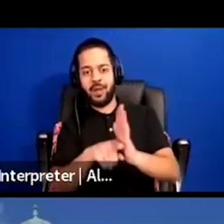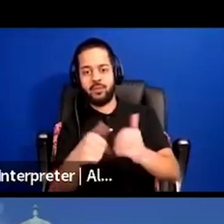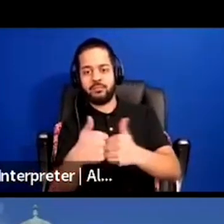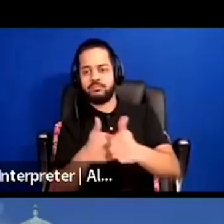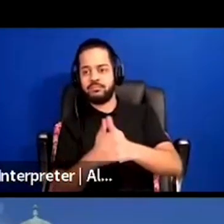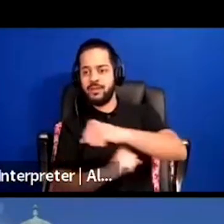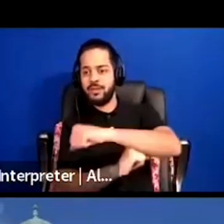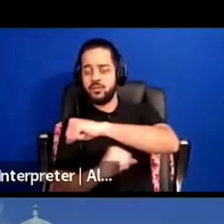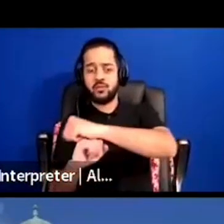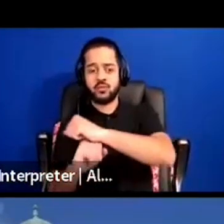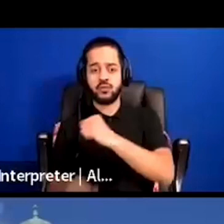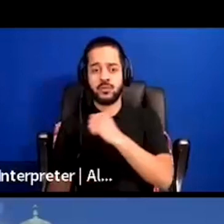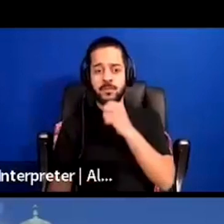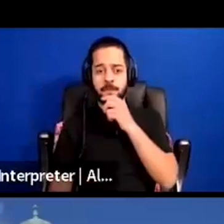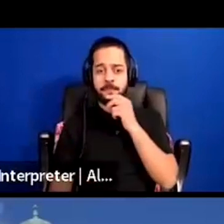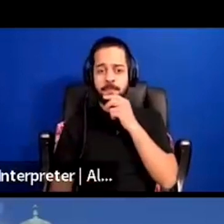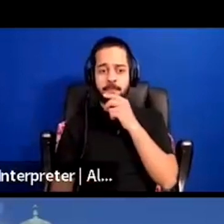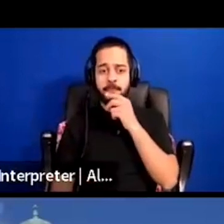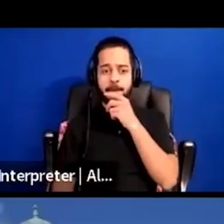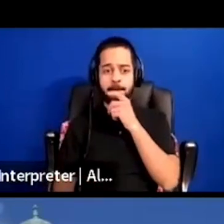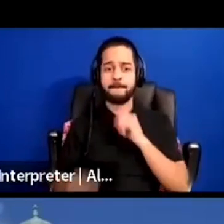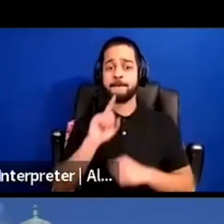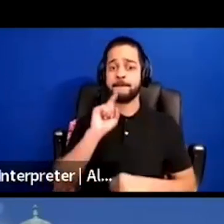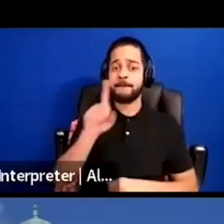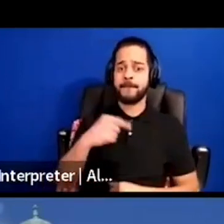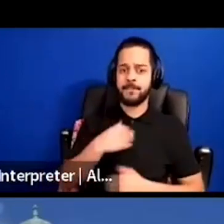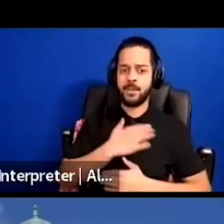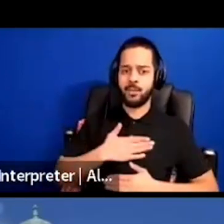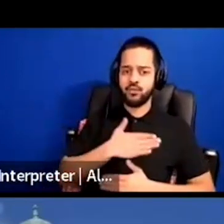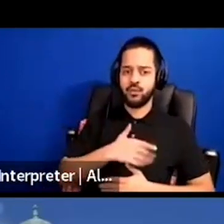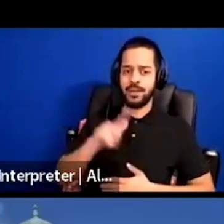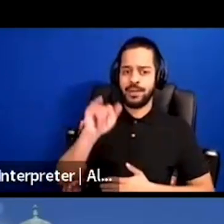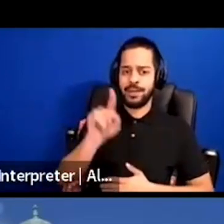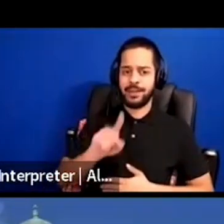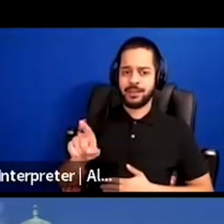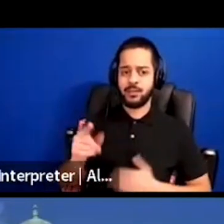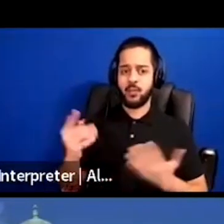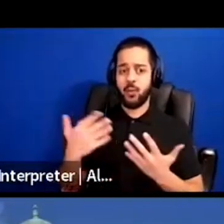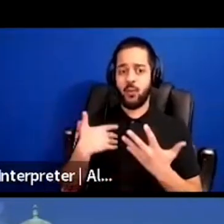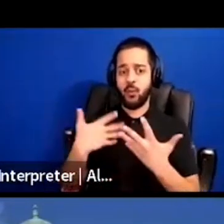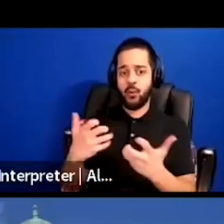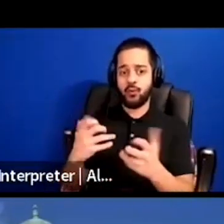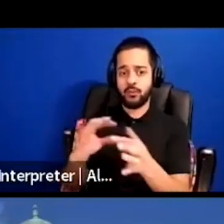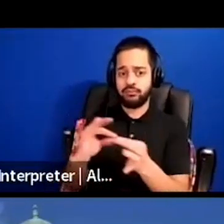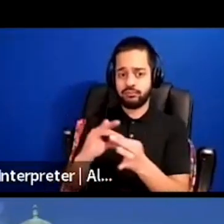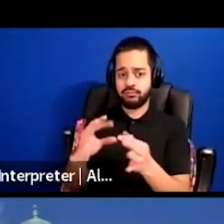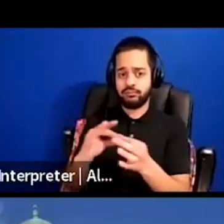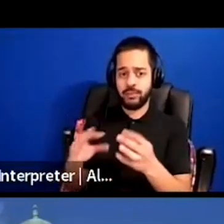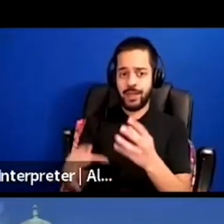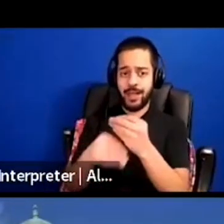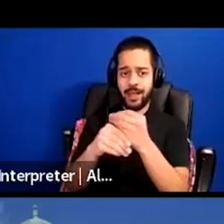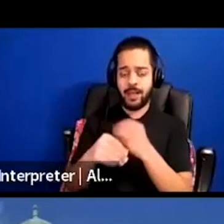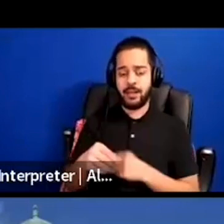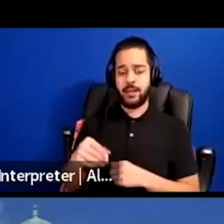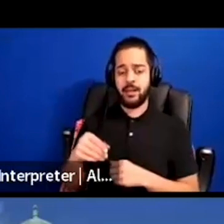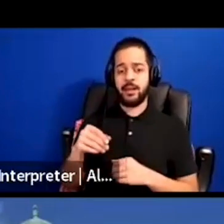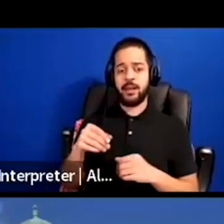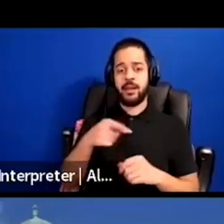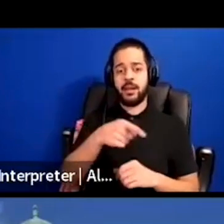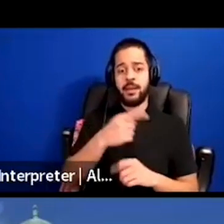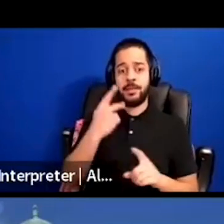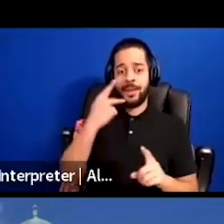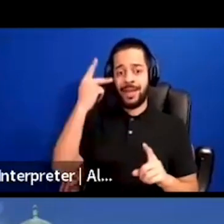this conversation. Well, and I appreciate that, Liz, because the piece I want to piggyback on that is the fact that, so as the Parents Place